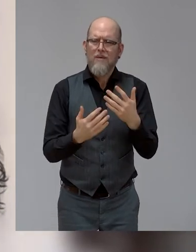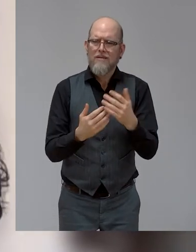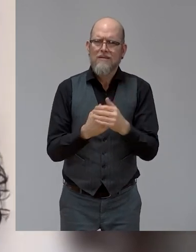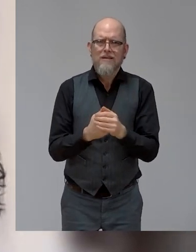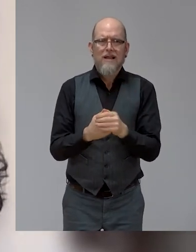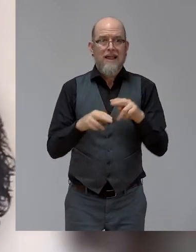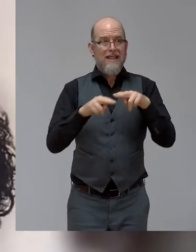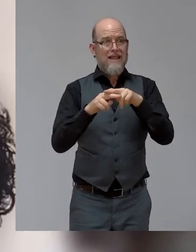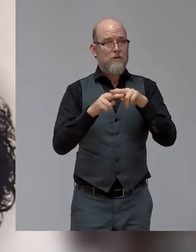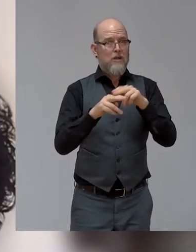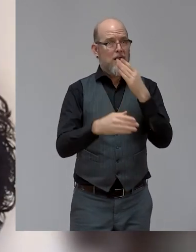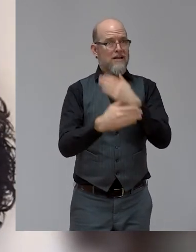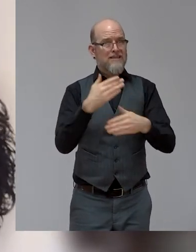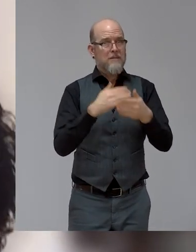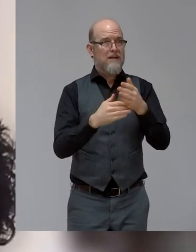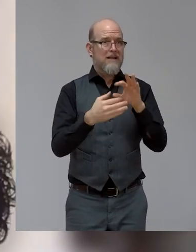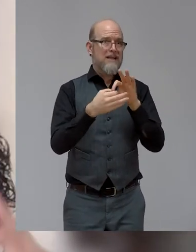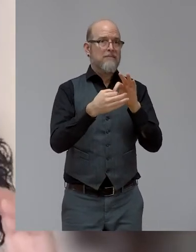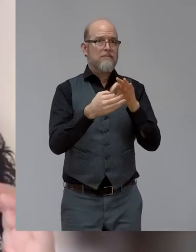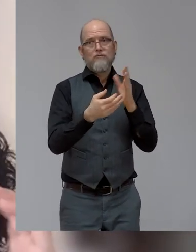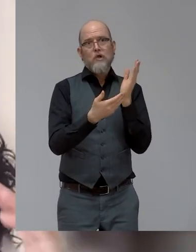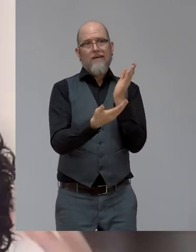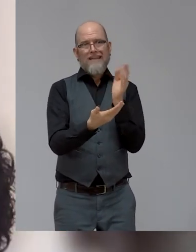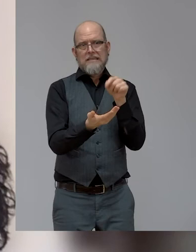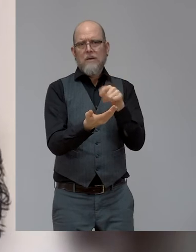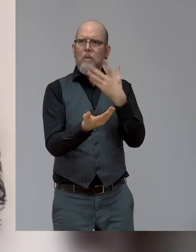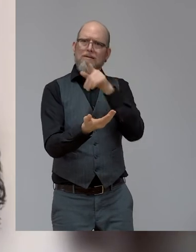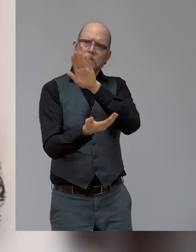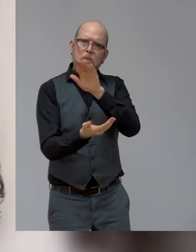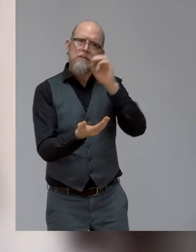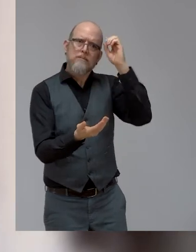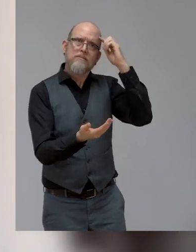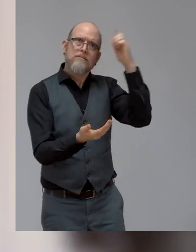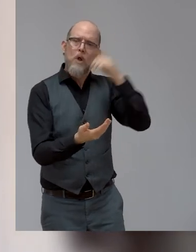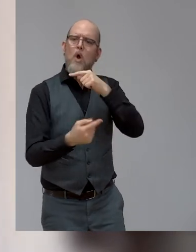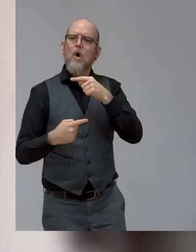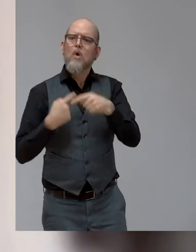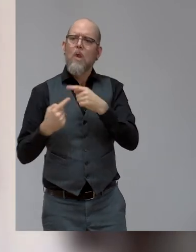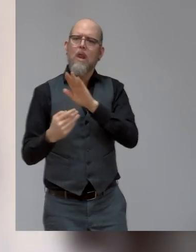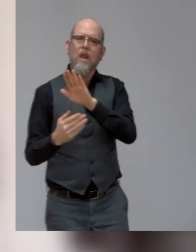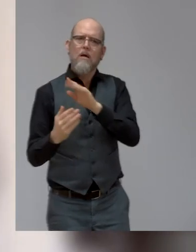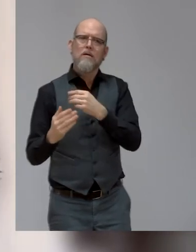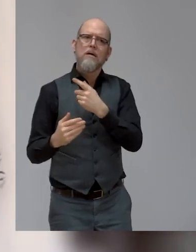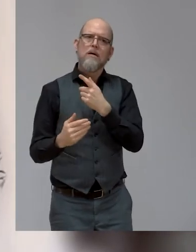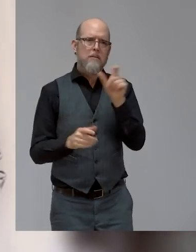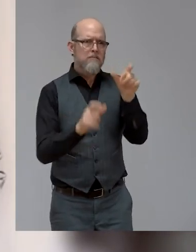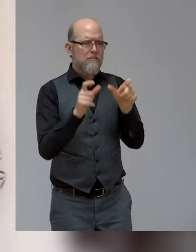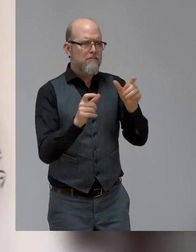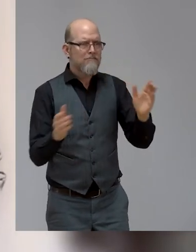foster social innovation aimed at the inclusion of people with disabilities?